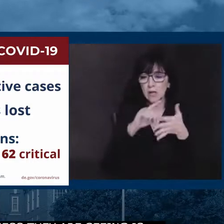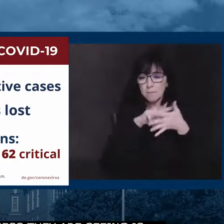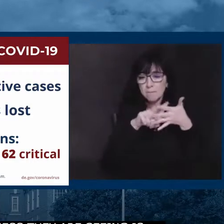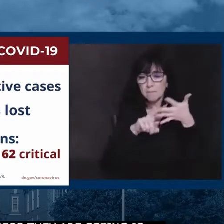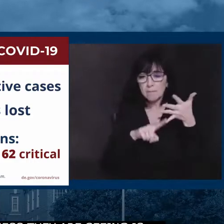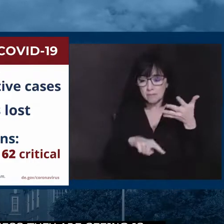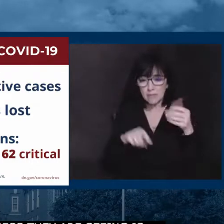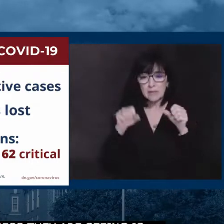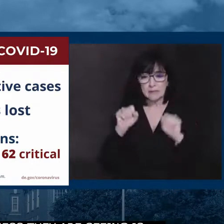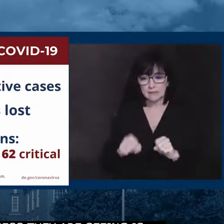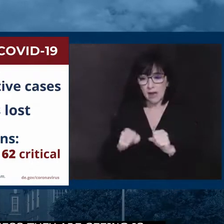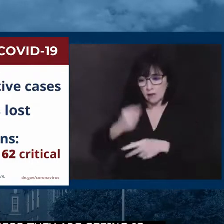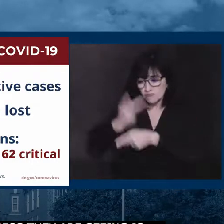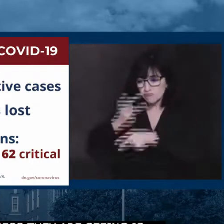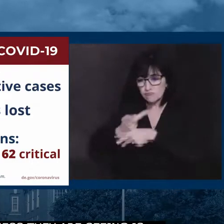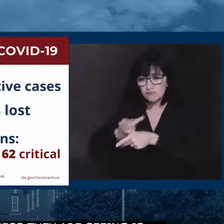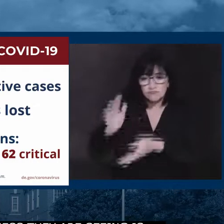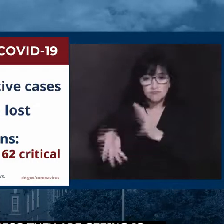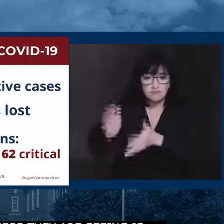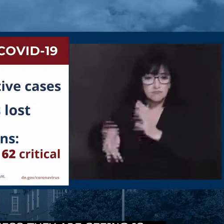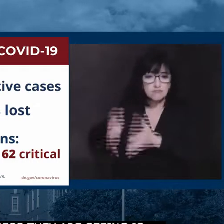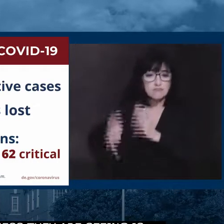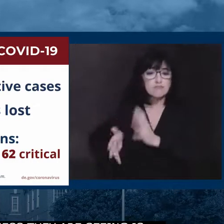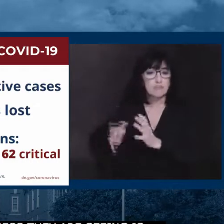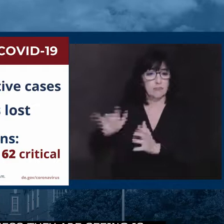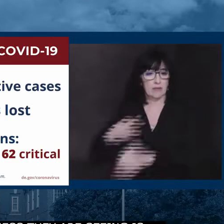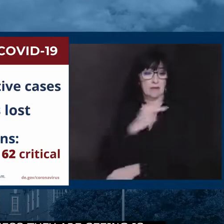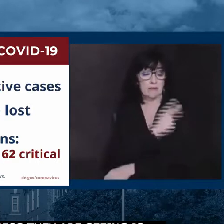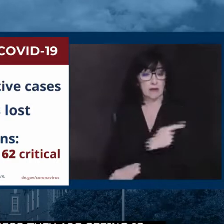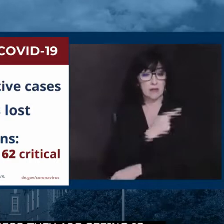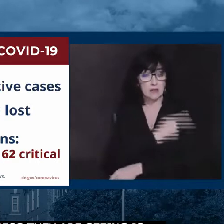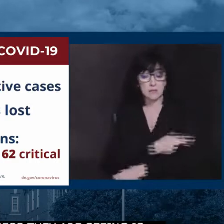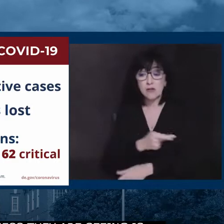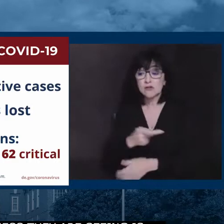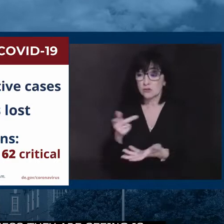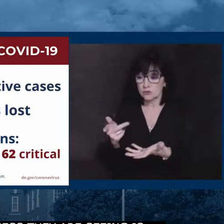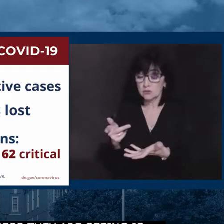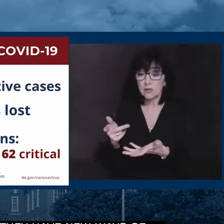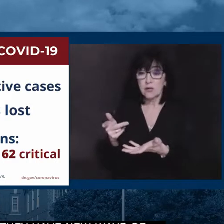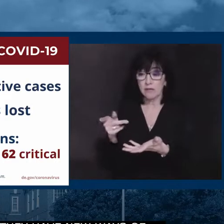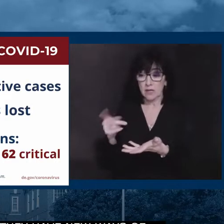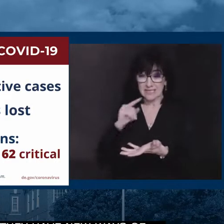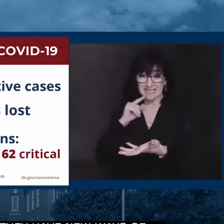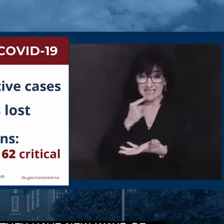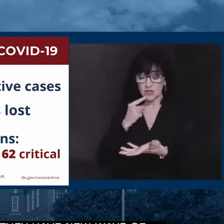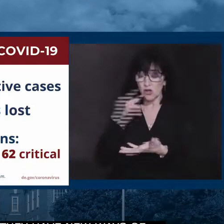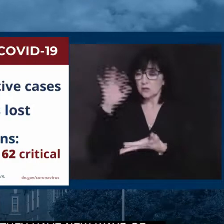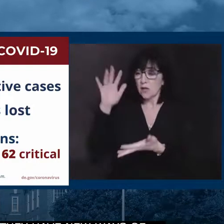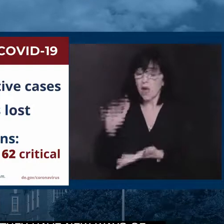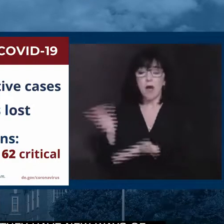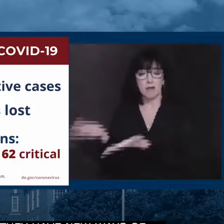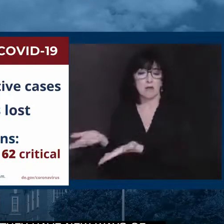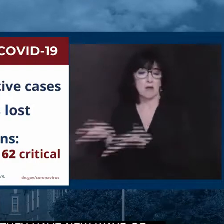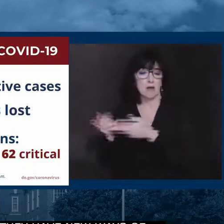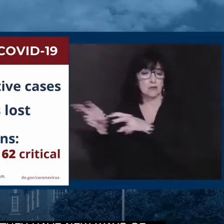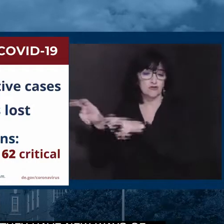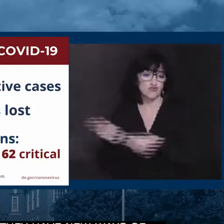move patients through and then out into assisted care facilities, which we have helped them